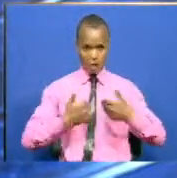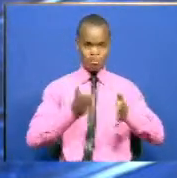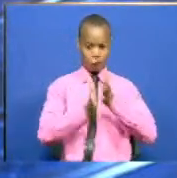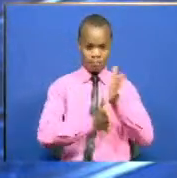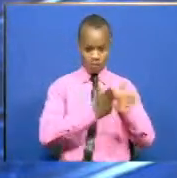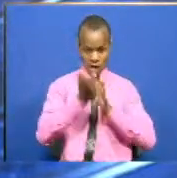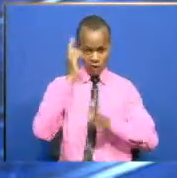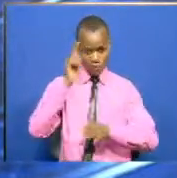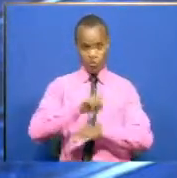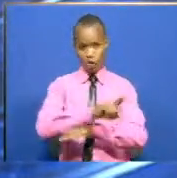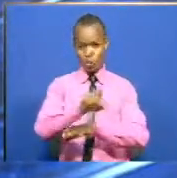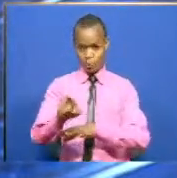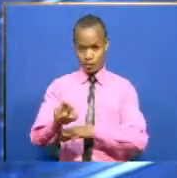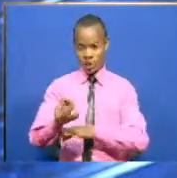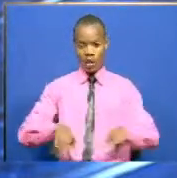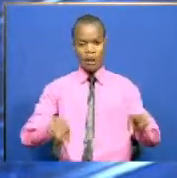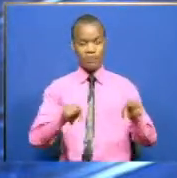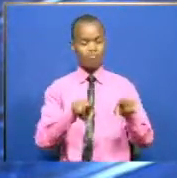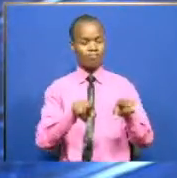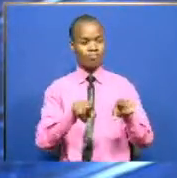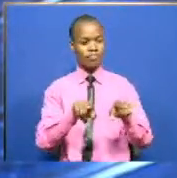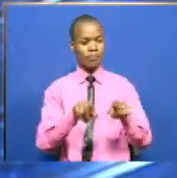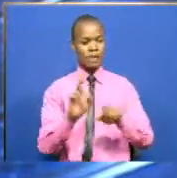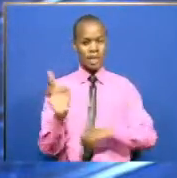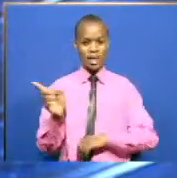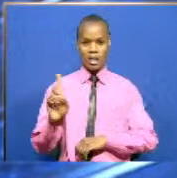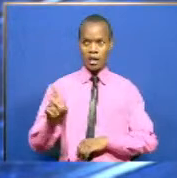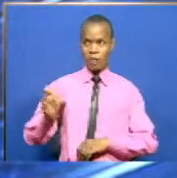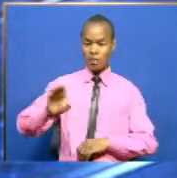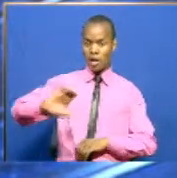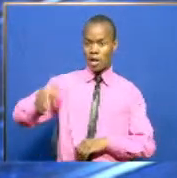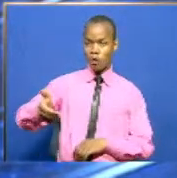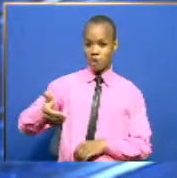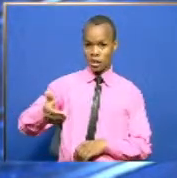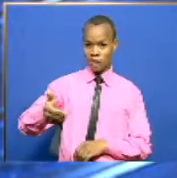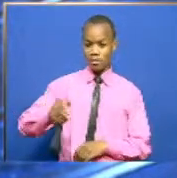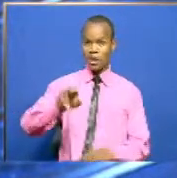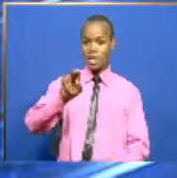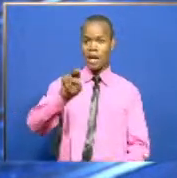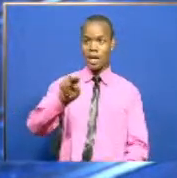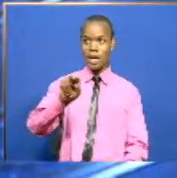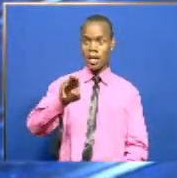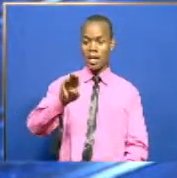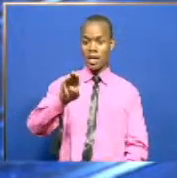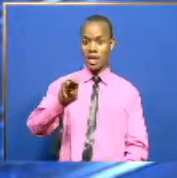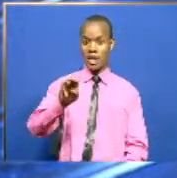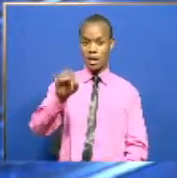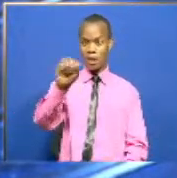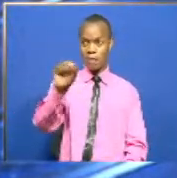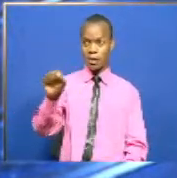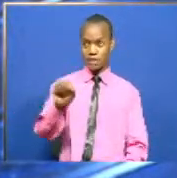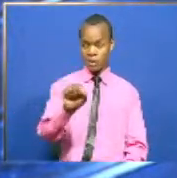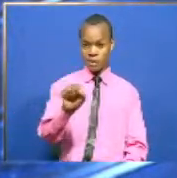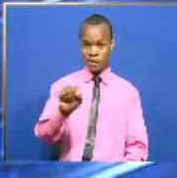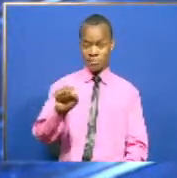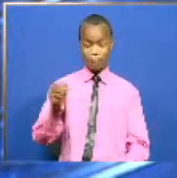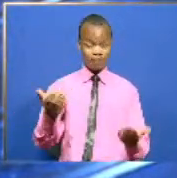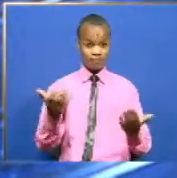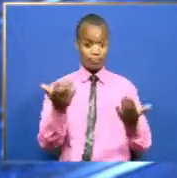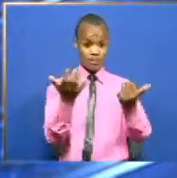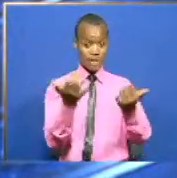this afternoon. And the Nairobi County, or the NMS, is at this moment